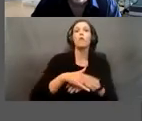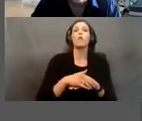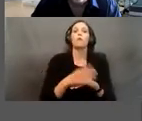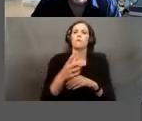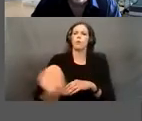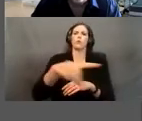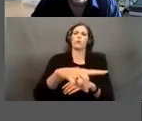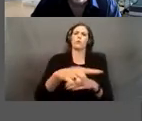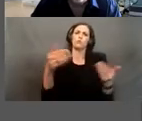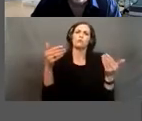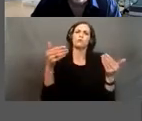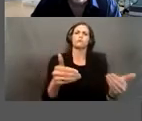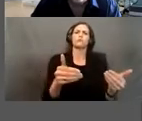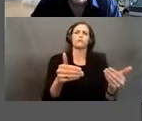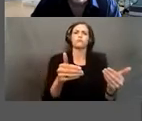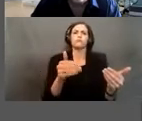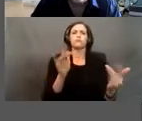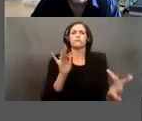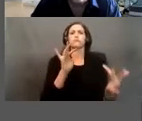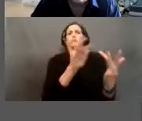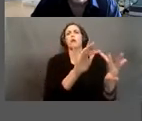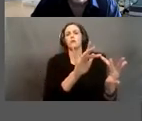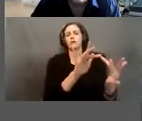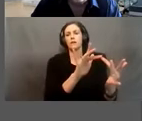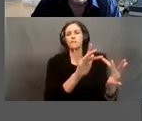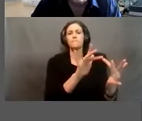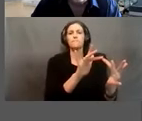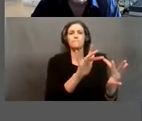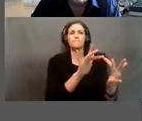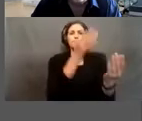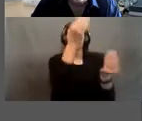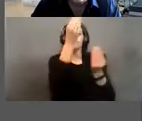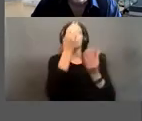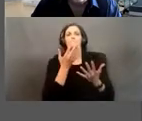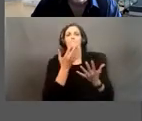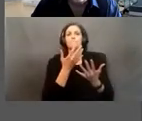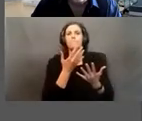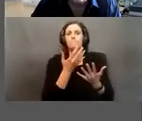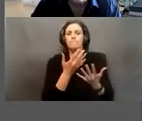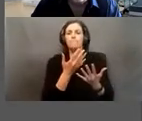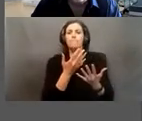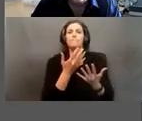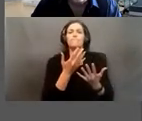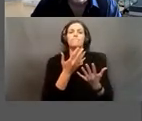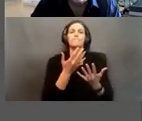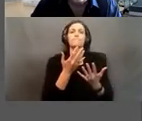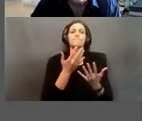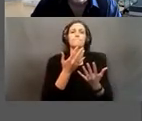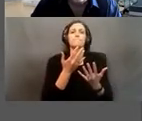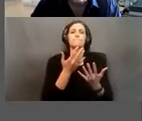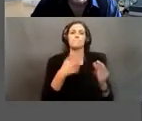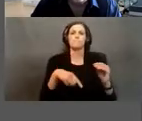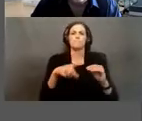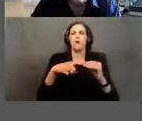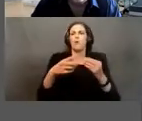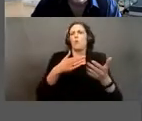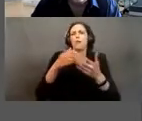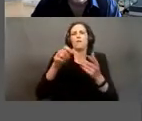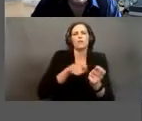you to land and give us more information about specific